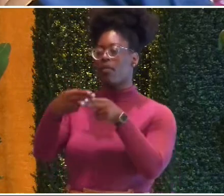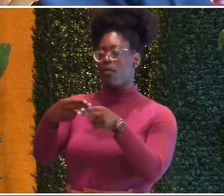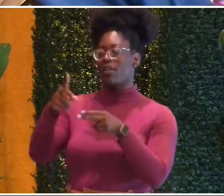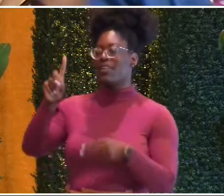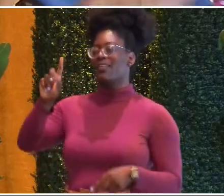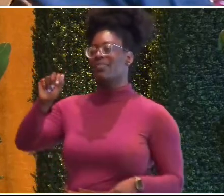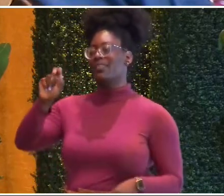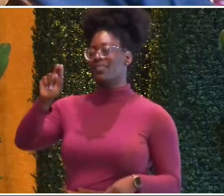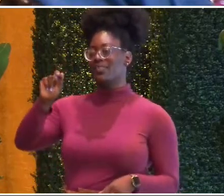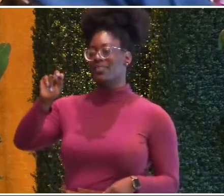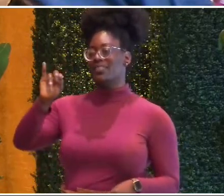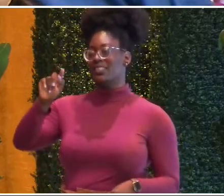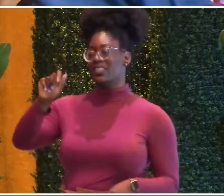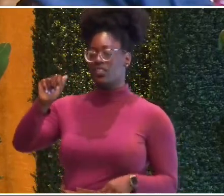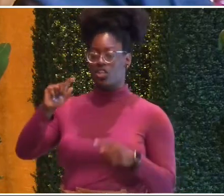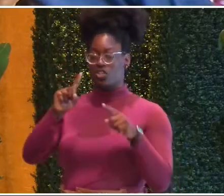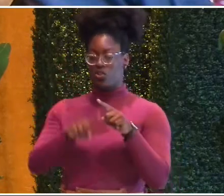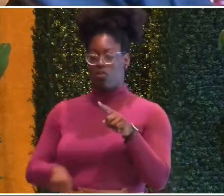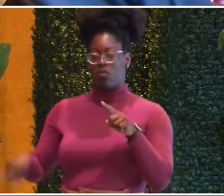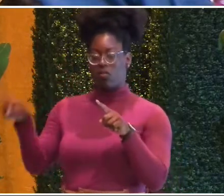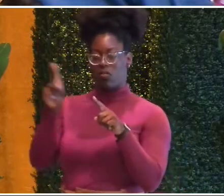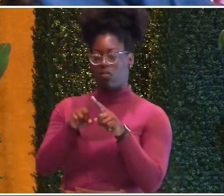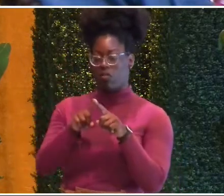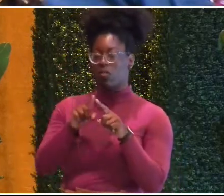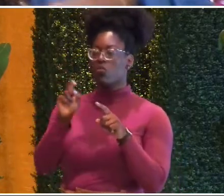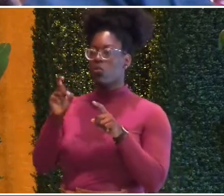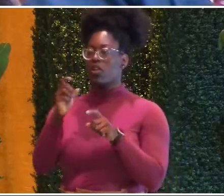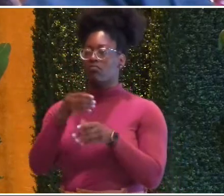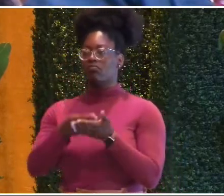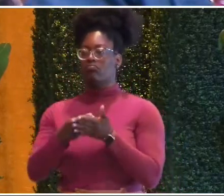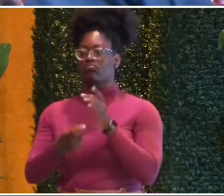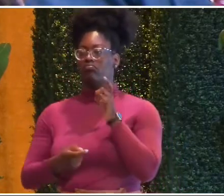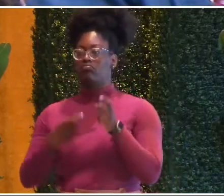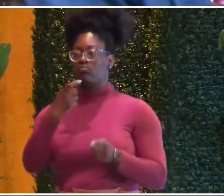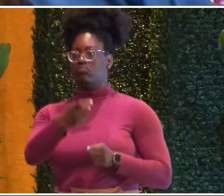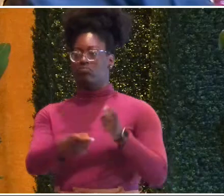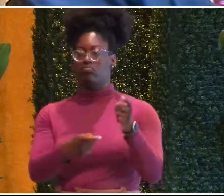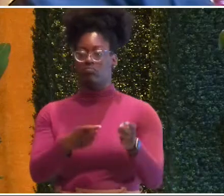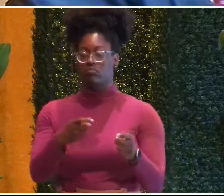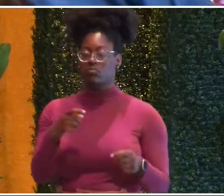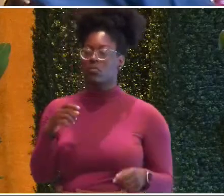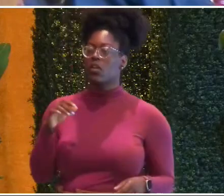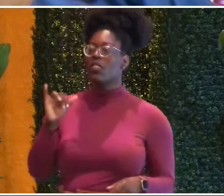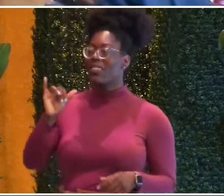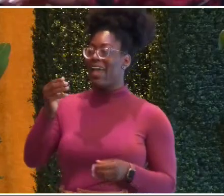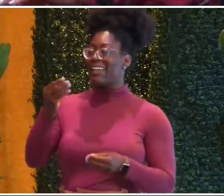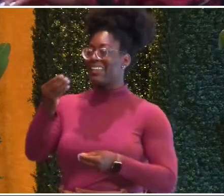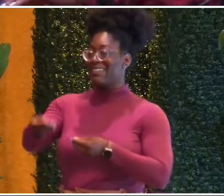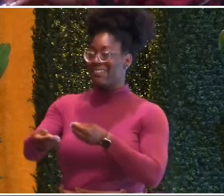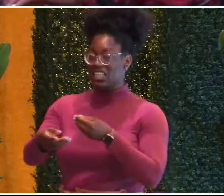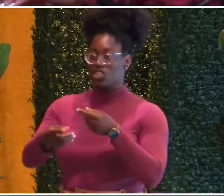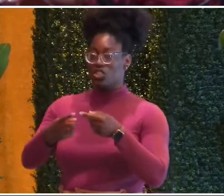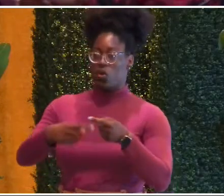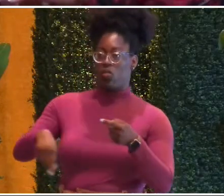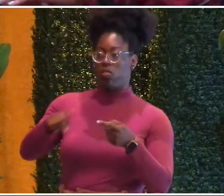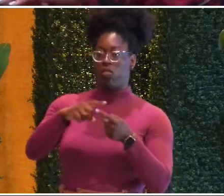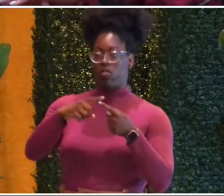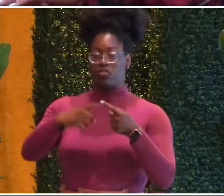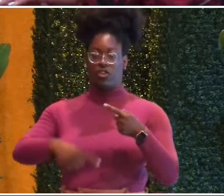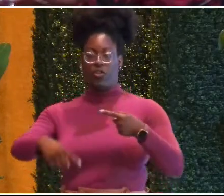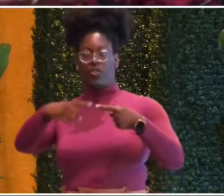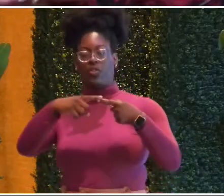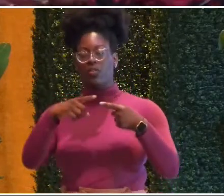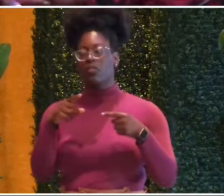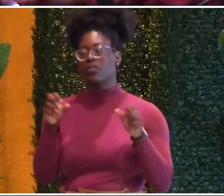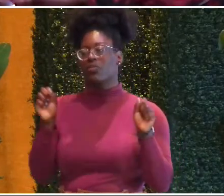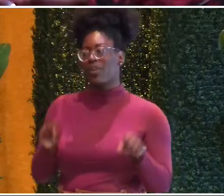feminists across their life cycle. And it's also a possibility model that you might want to create a giving circle for local Black feminists in your own community, right, who have held